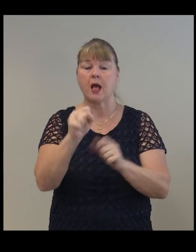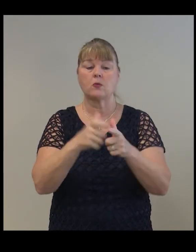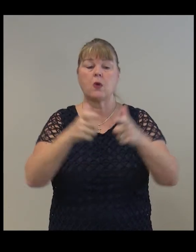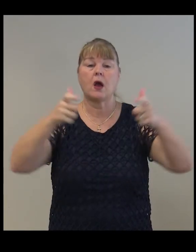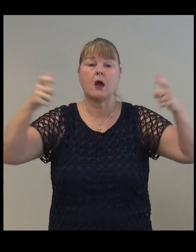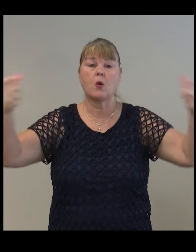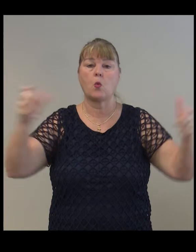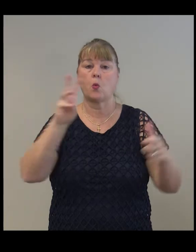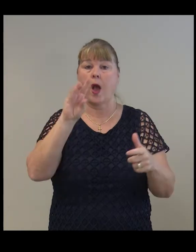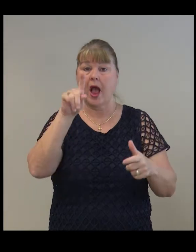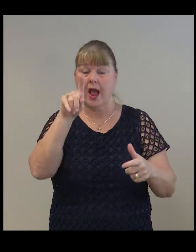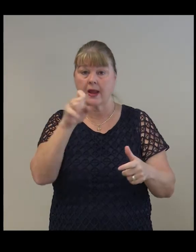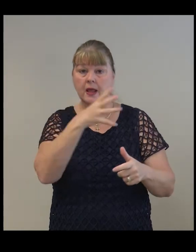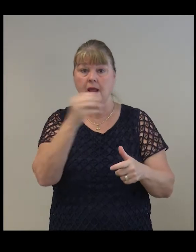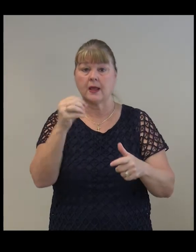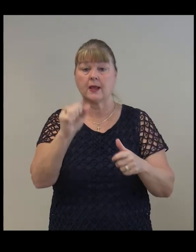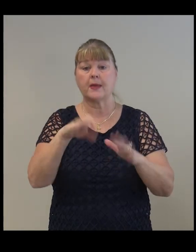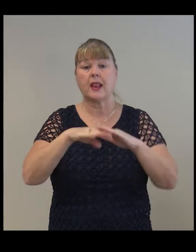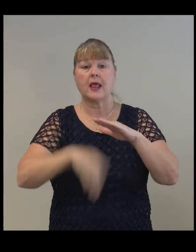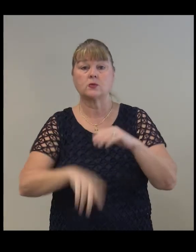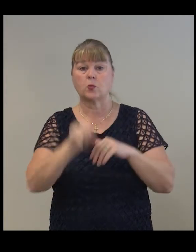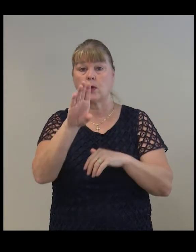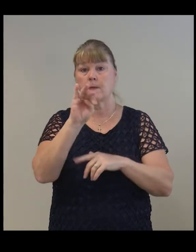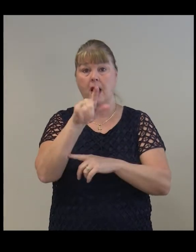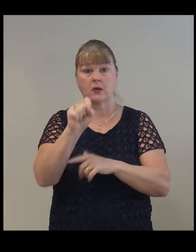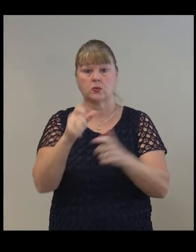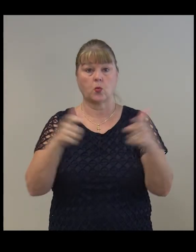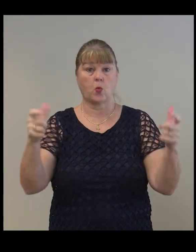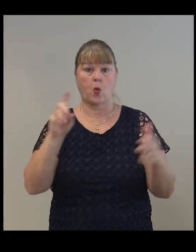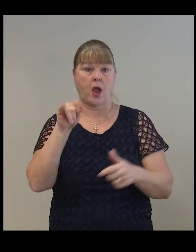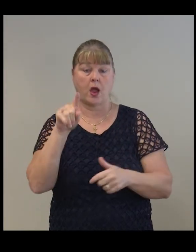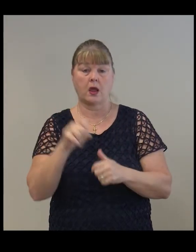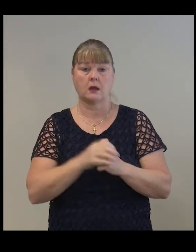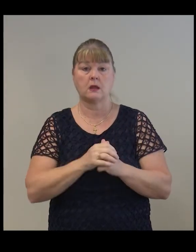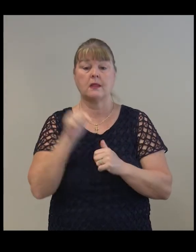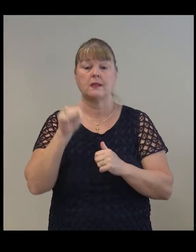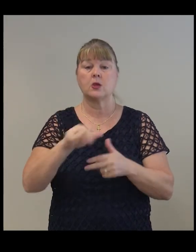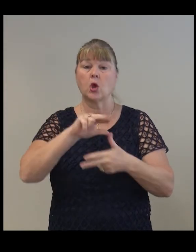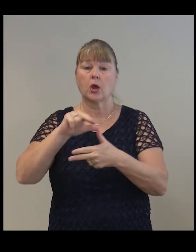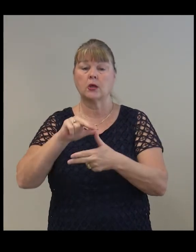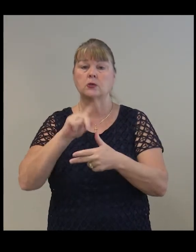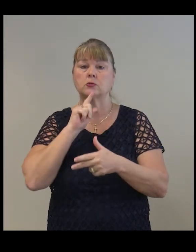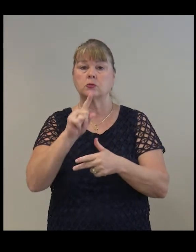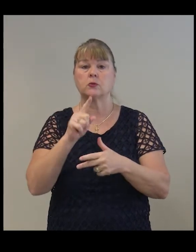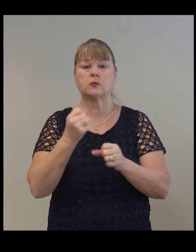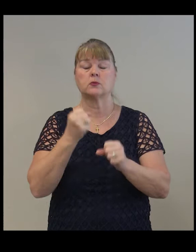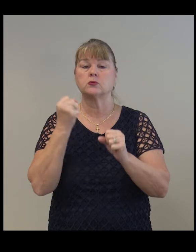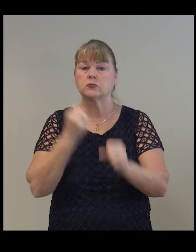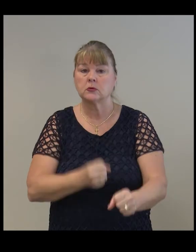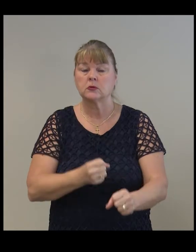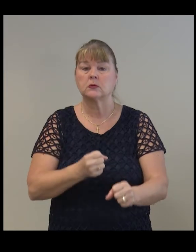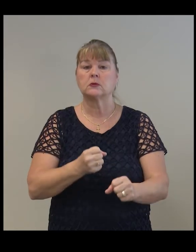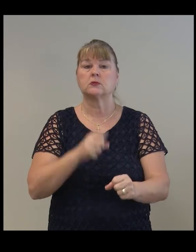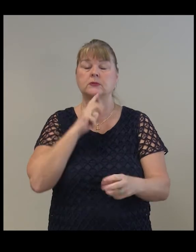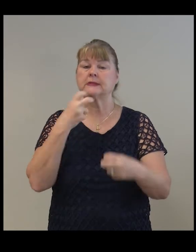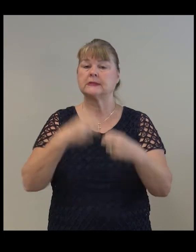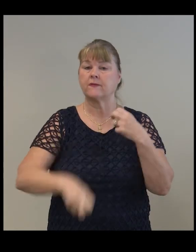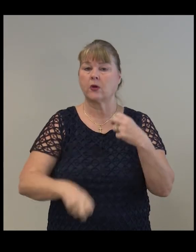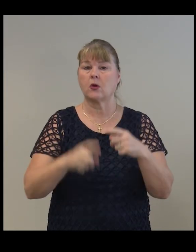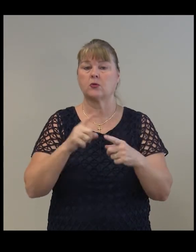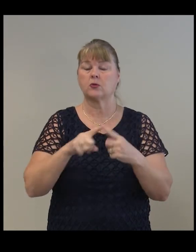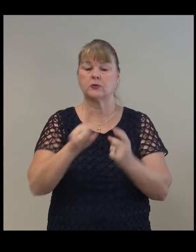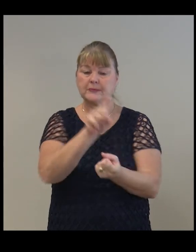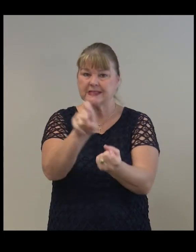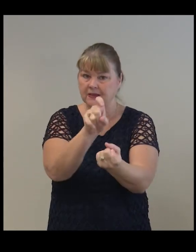be less than 100 miles wide. And that's what makes hurricanes so intense and so difficult to nail down, is to figure